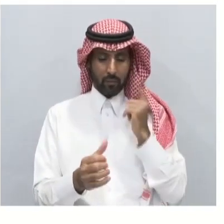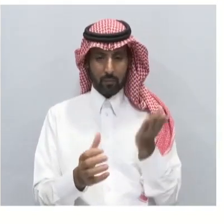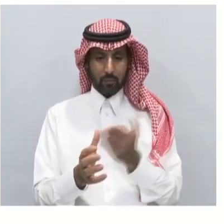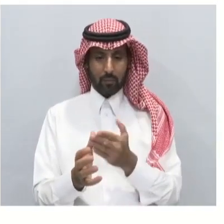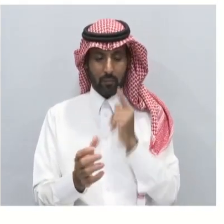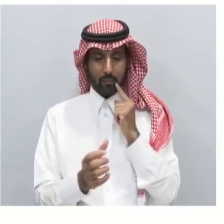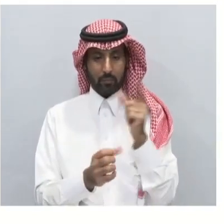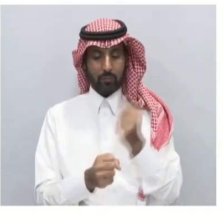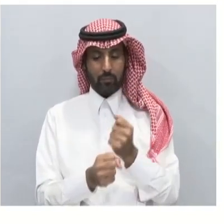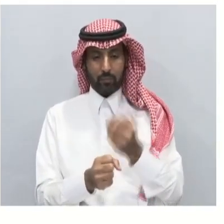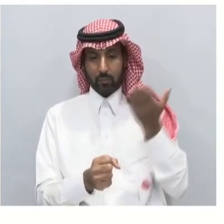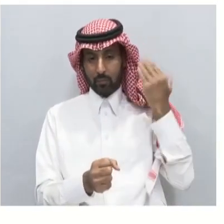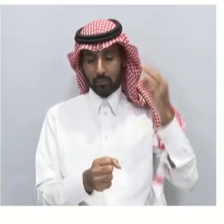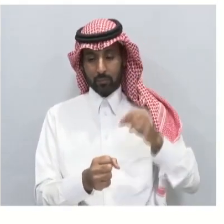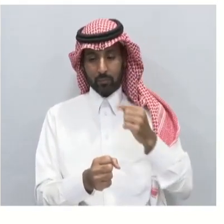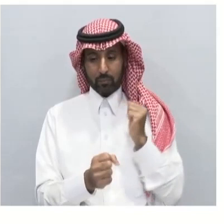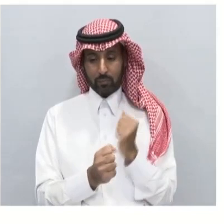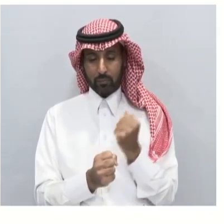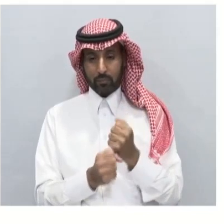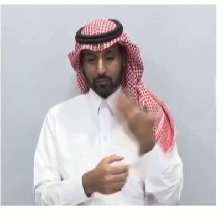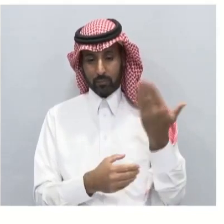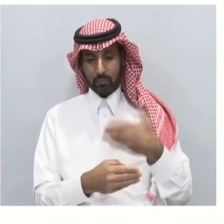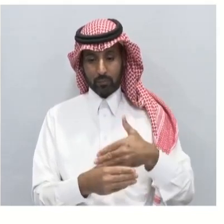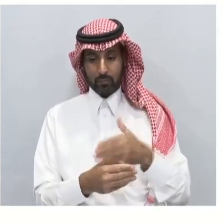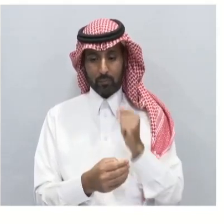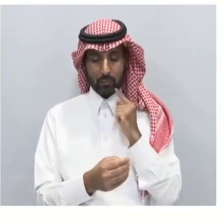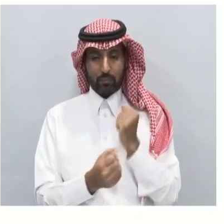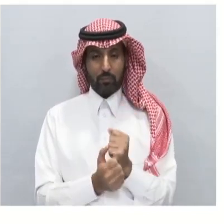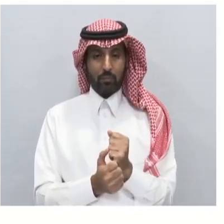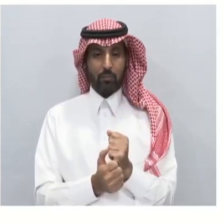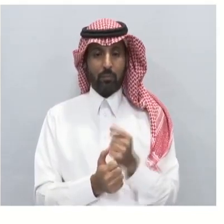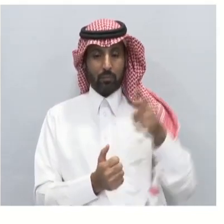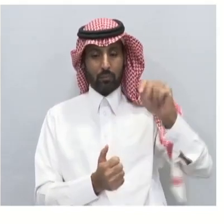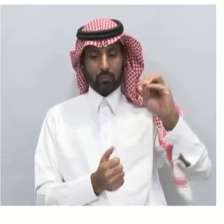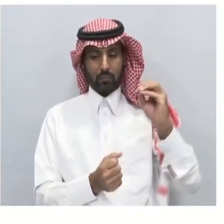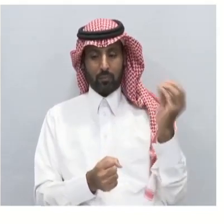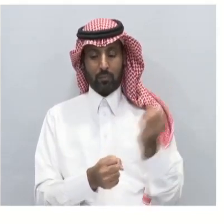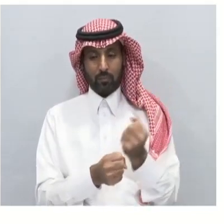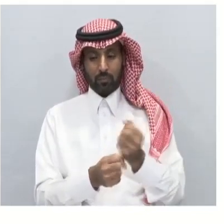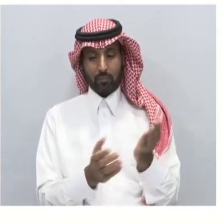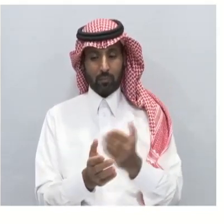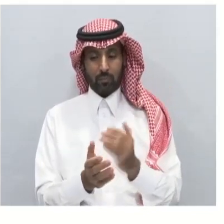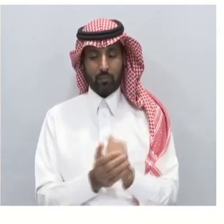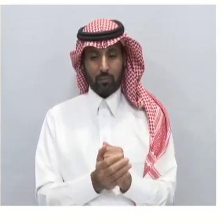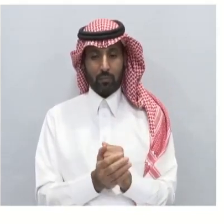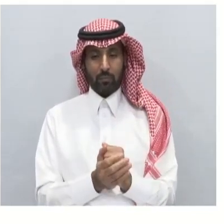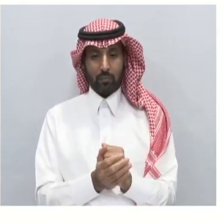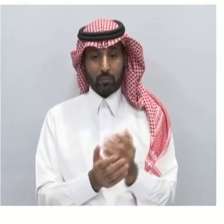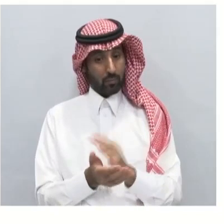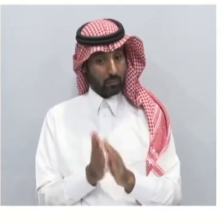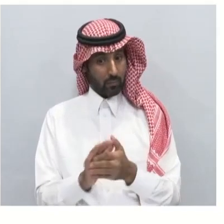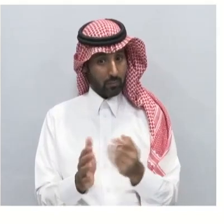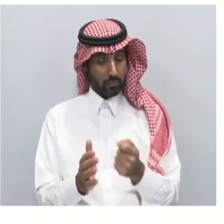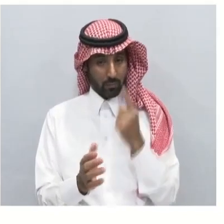the verb between the brackets, we will use it as an infinitive, okay? If you haven't done the